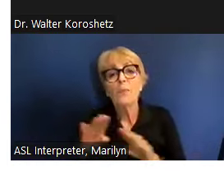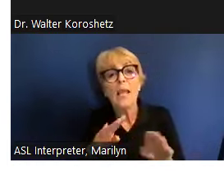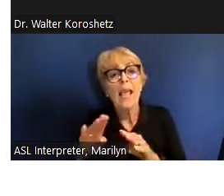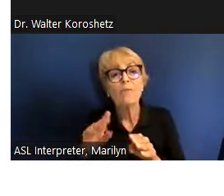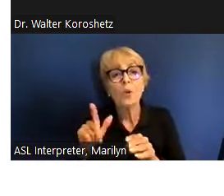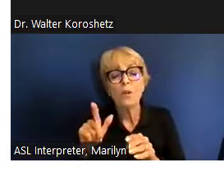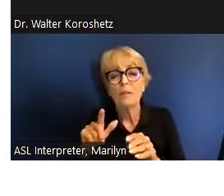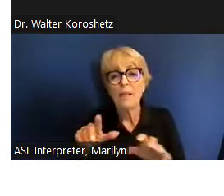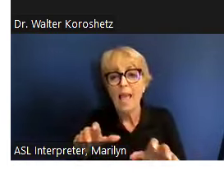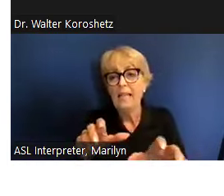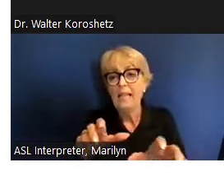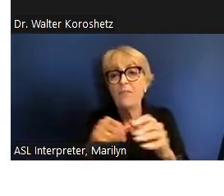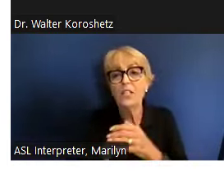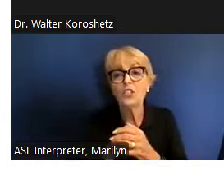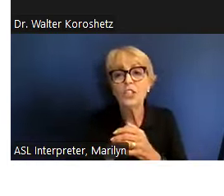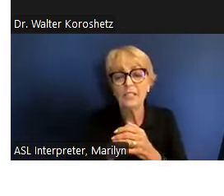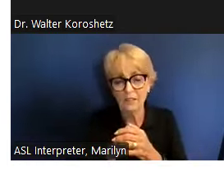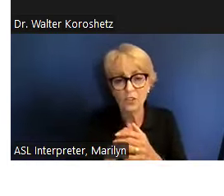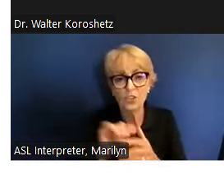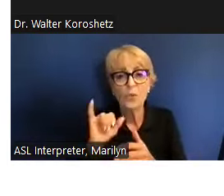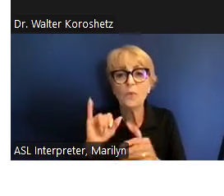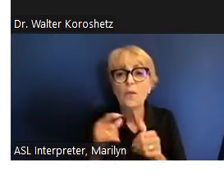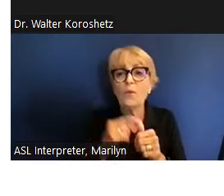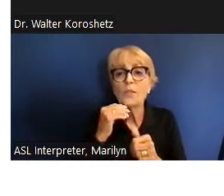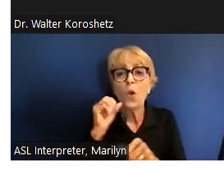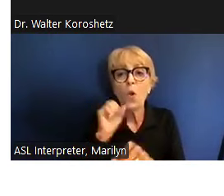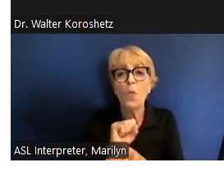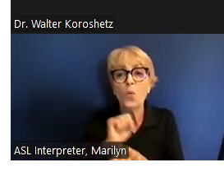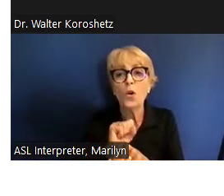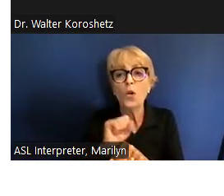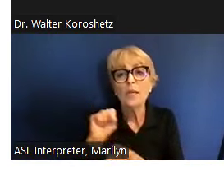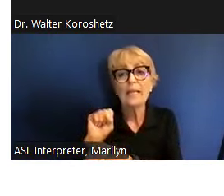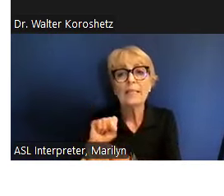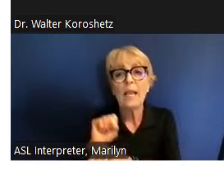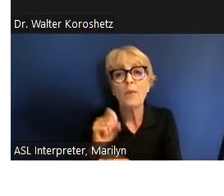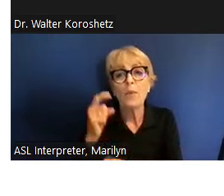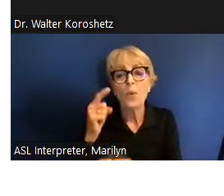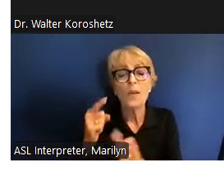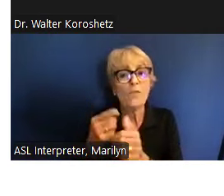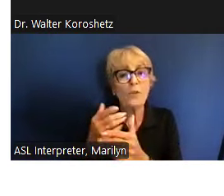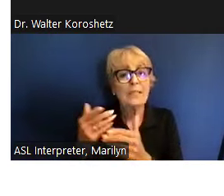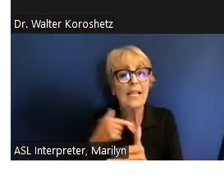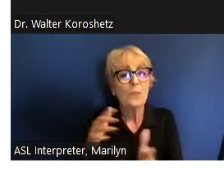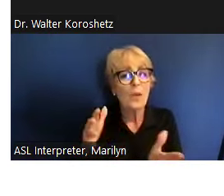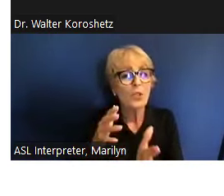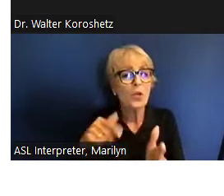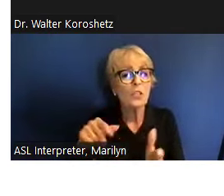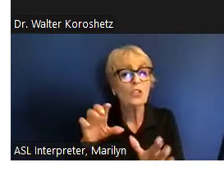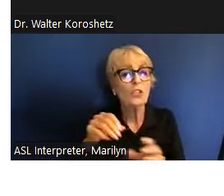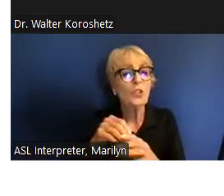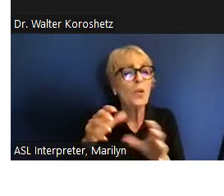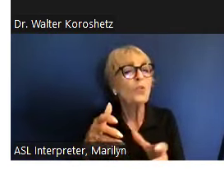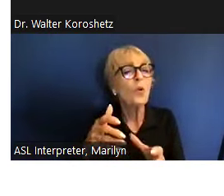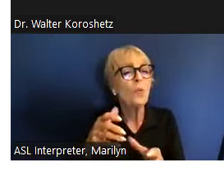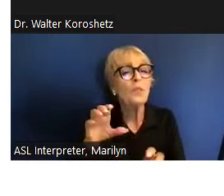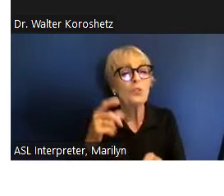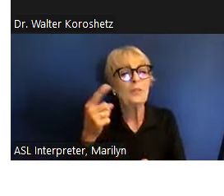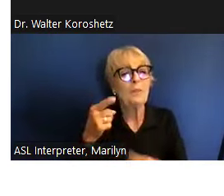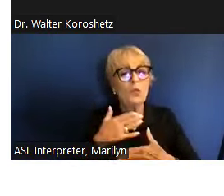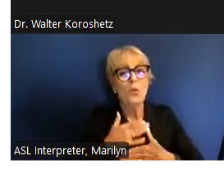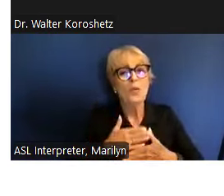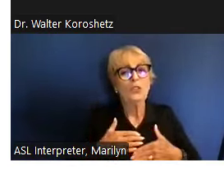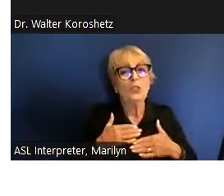well. The first homework assignment, one of the first things we encourage patients to do in group is do something enjoyable. And it